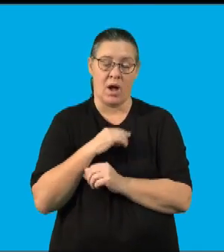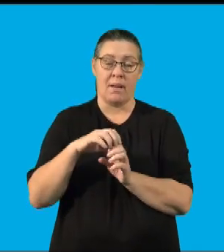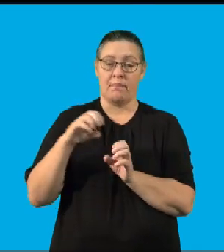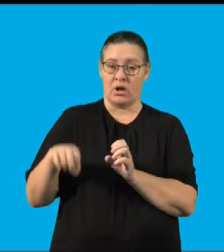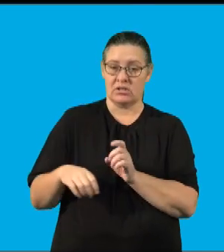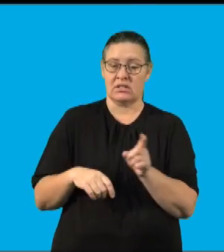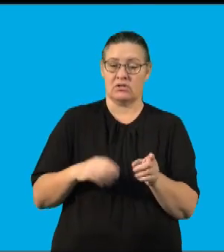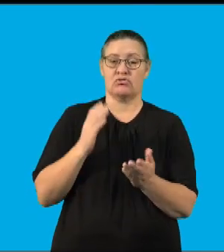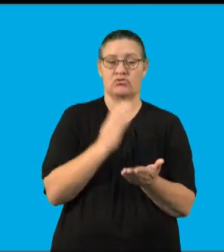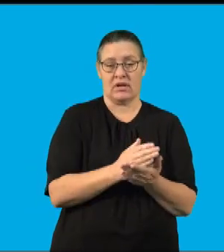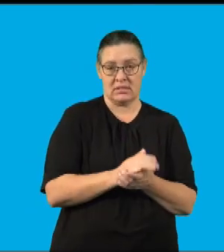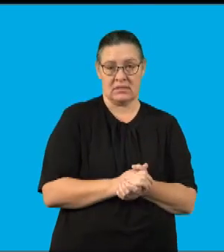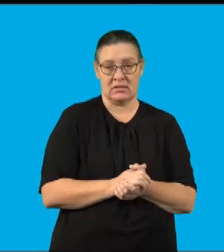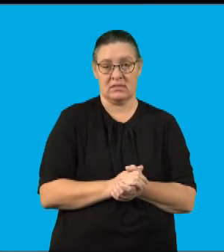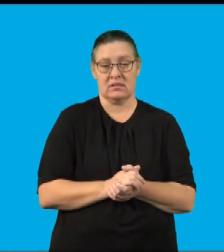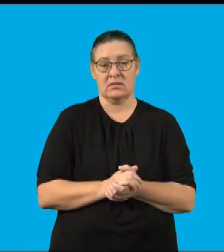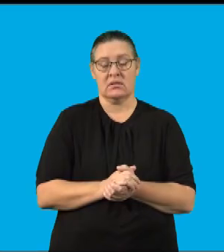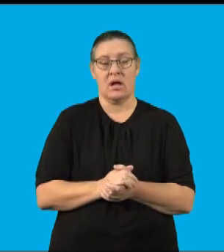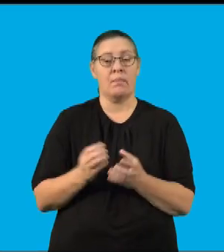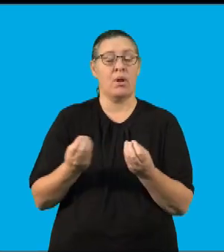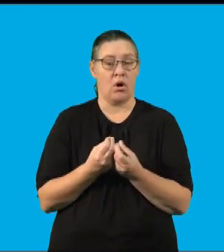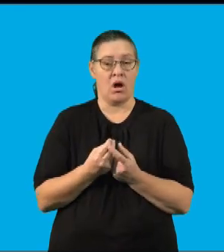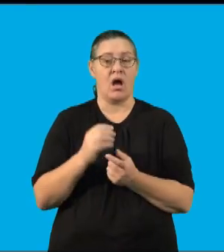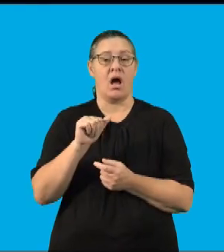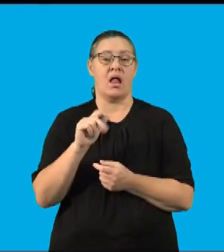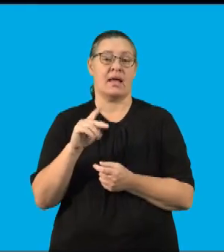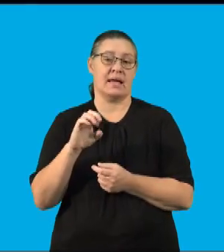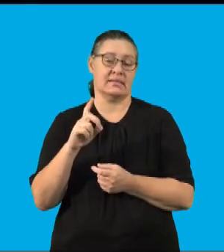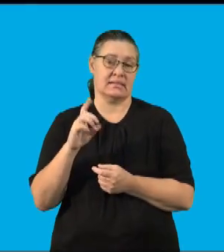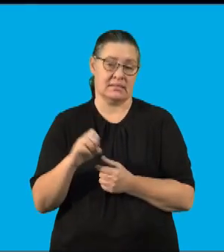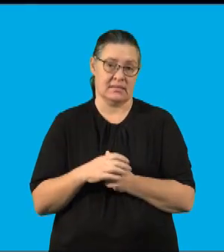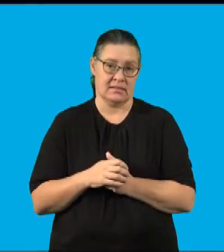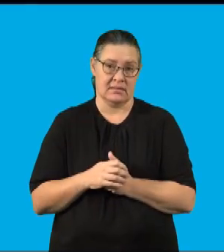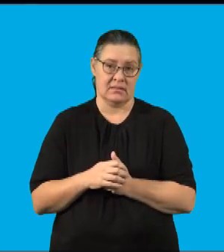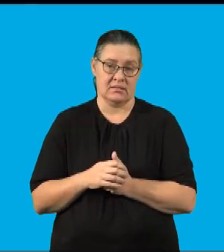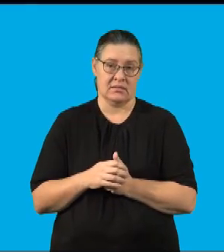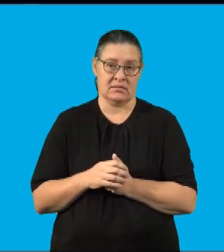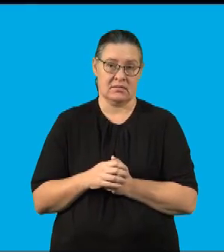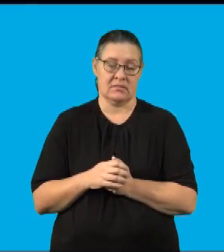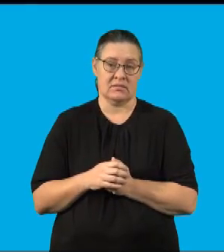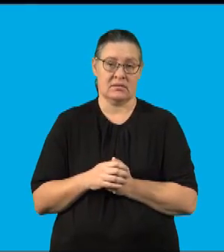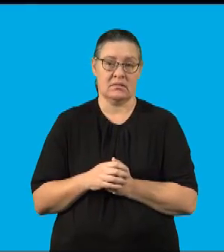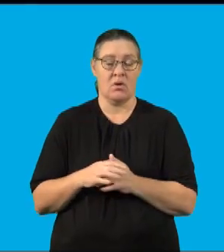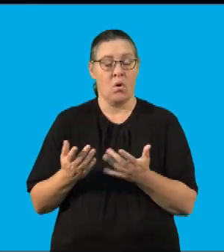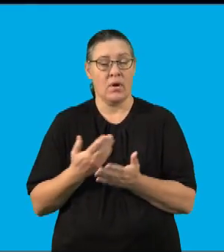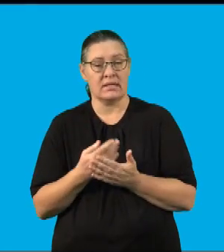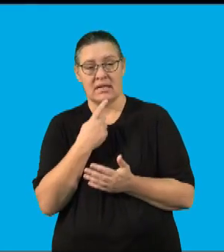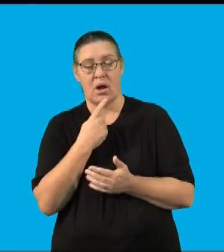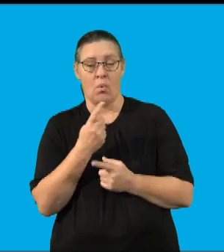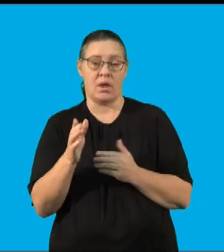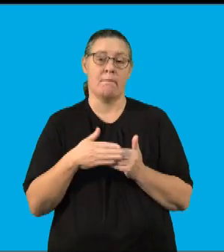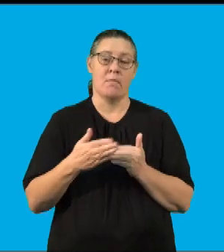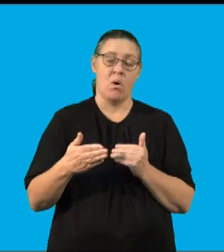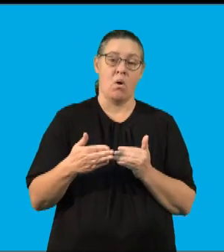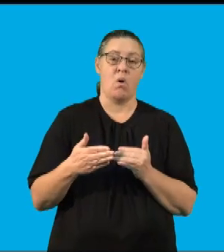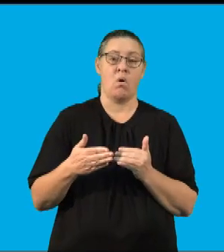this one is branched and this one is a straight chain. They still belong to the alkanes, but then one is branched and the other one isn't. Or we can